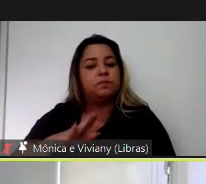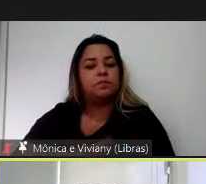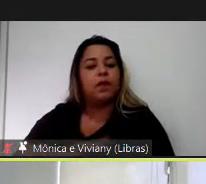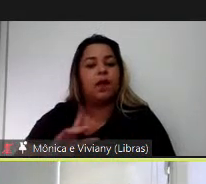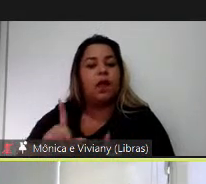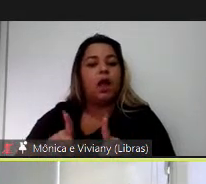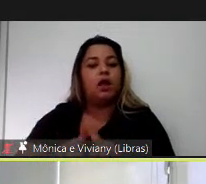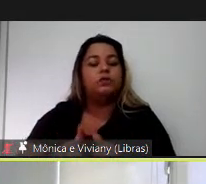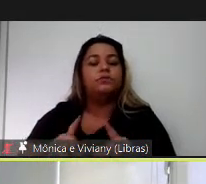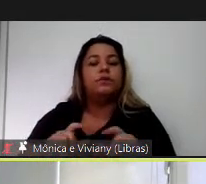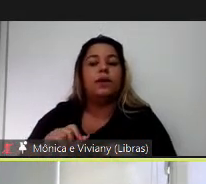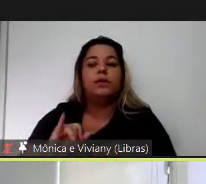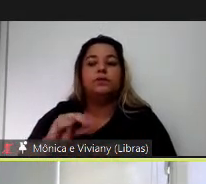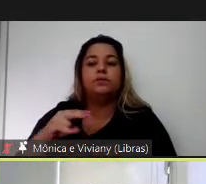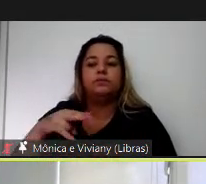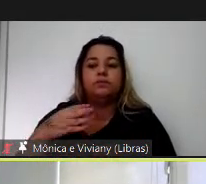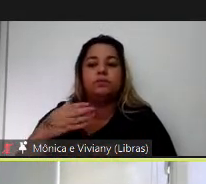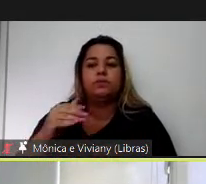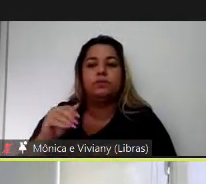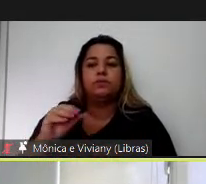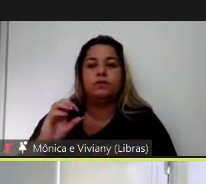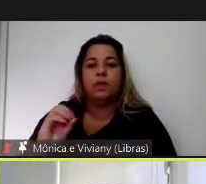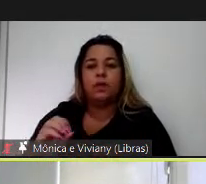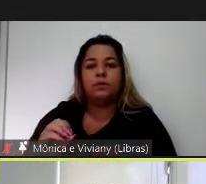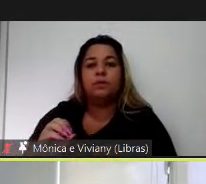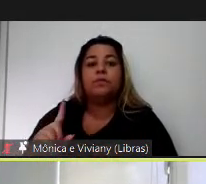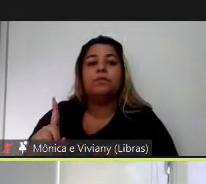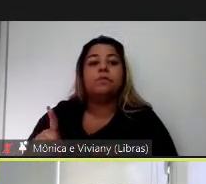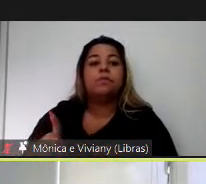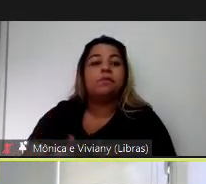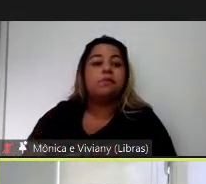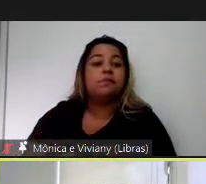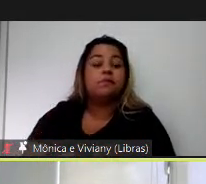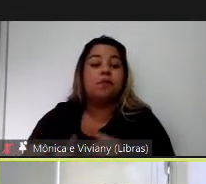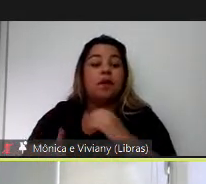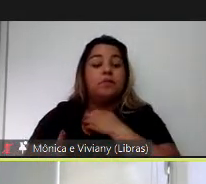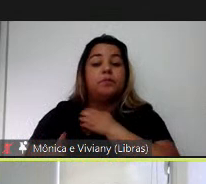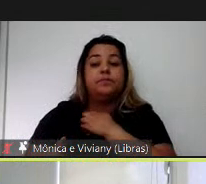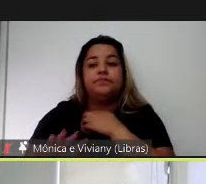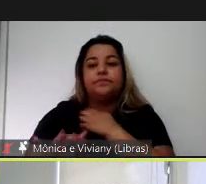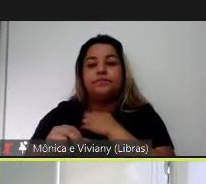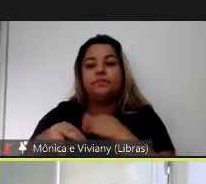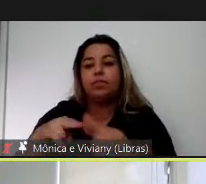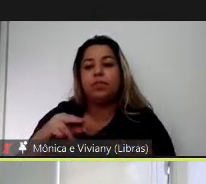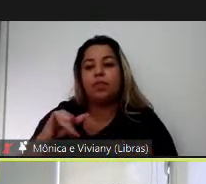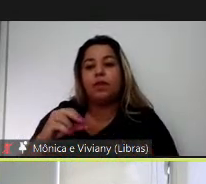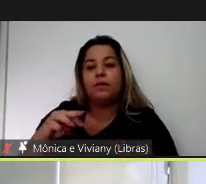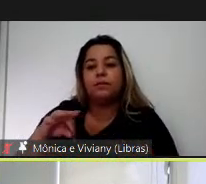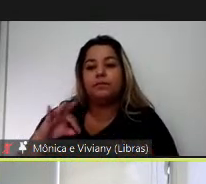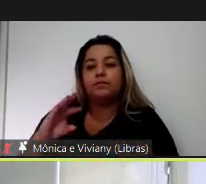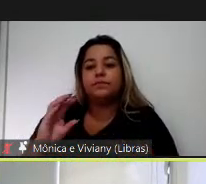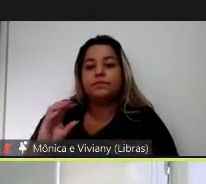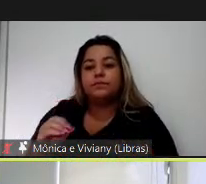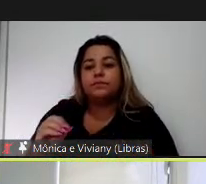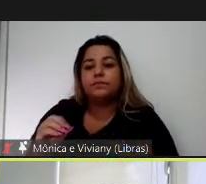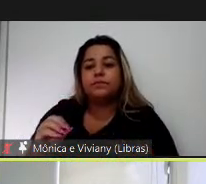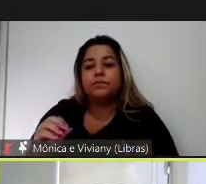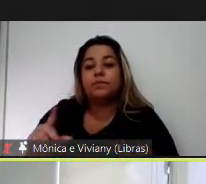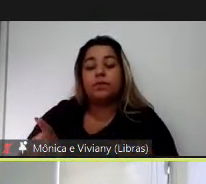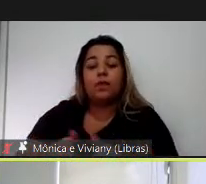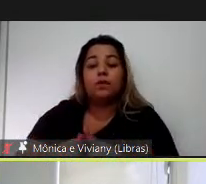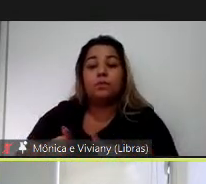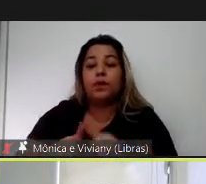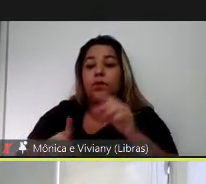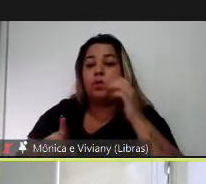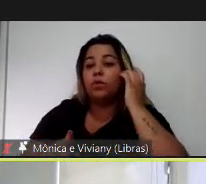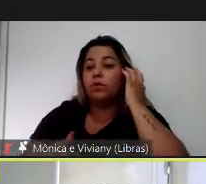each time more with the insert of the development indicator to see